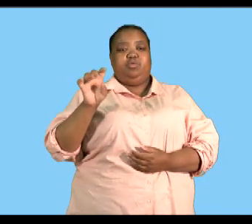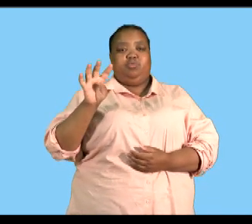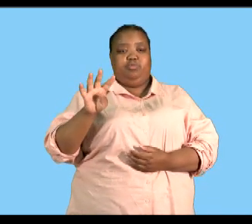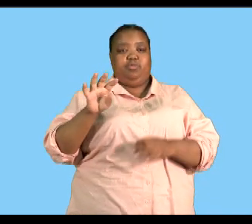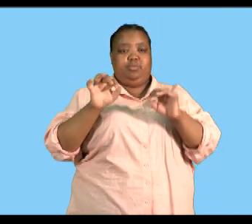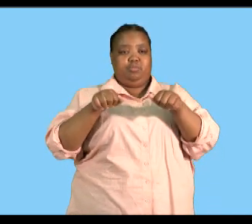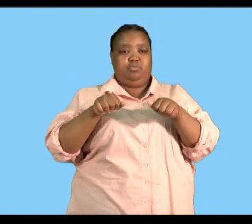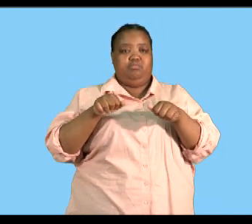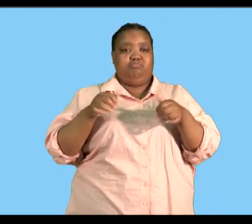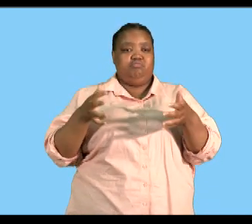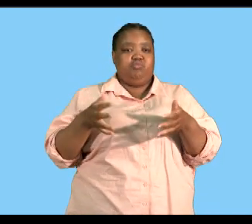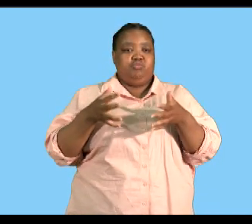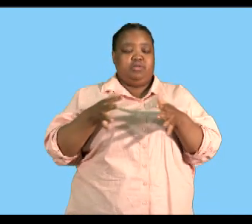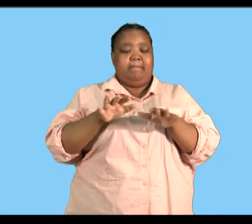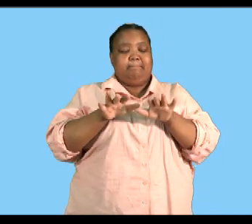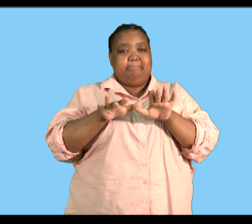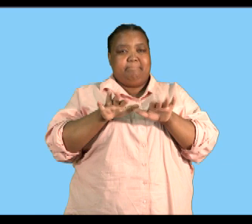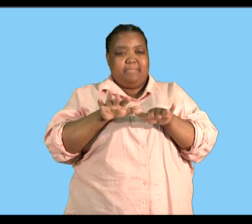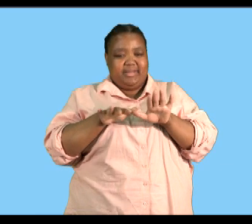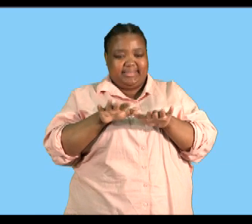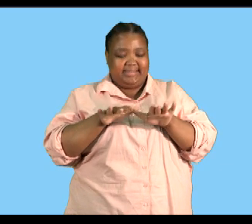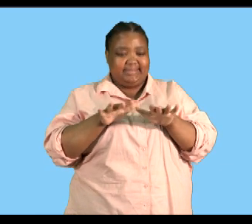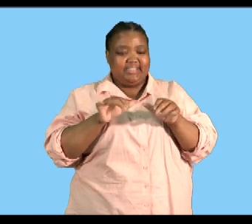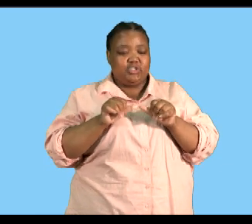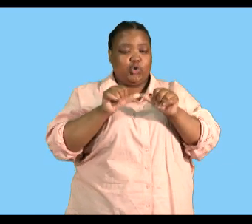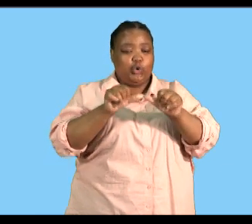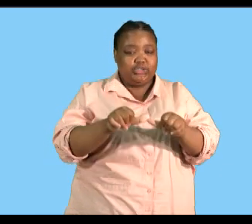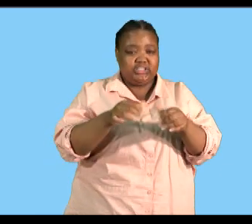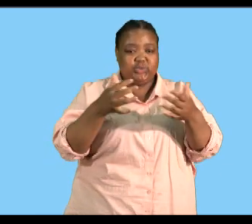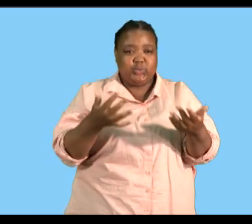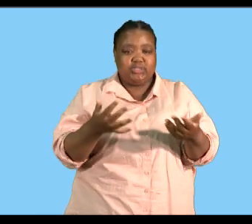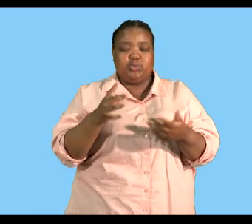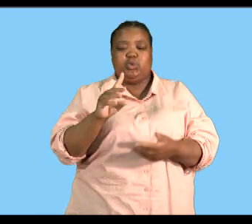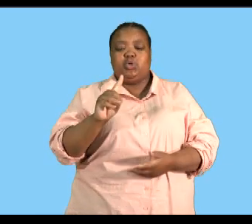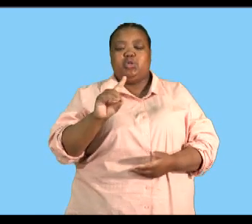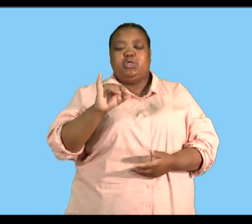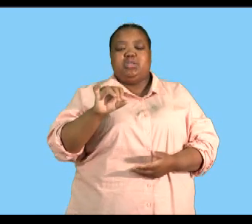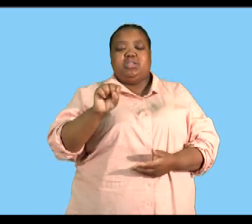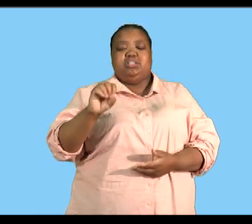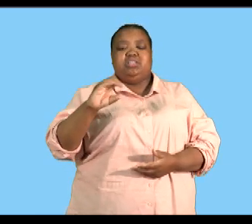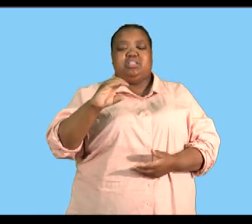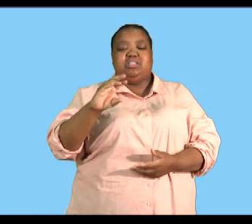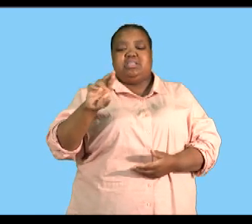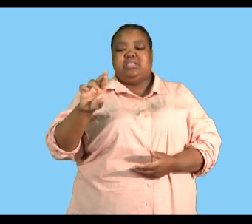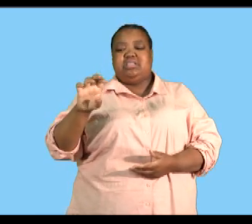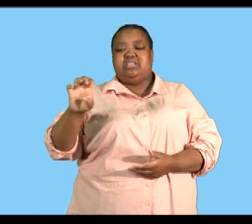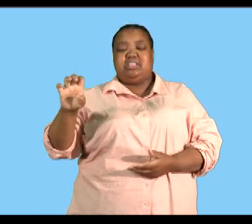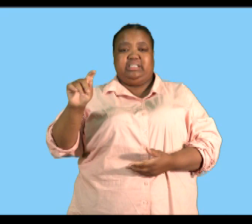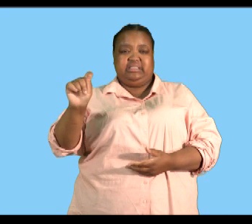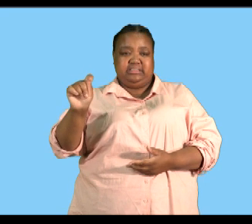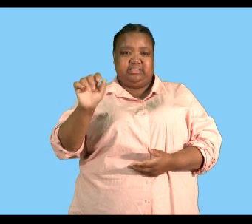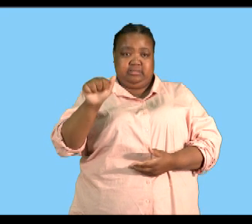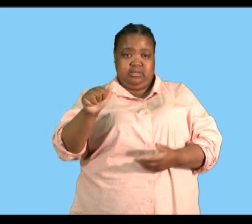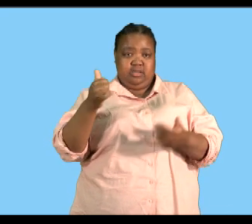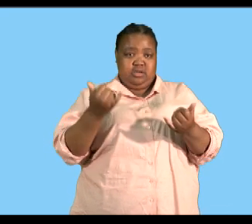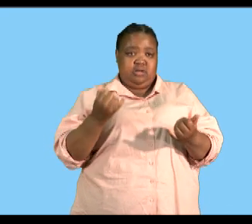3.1.4, are the birds discrete or continuous? So now we are looking at the data